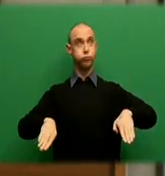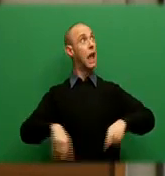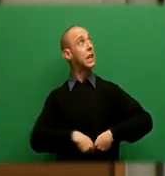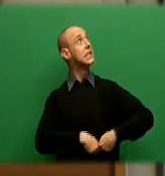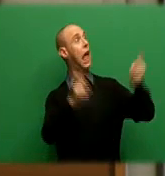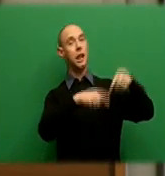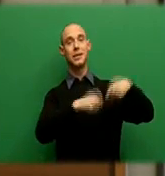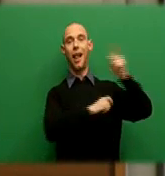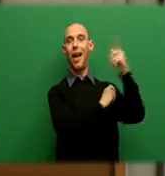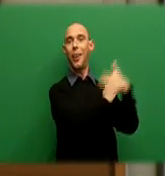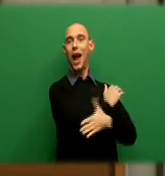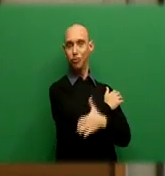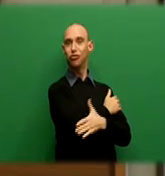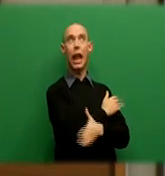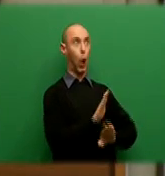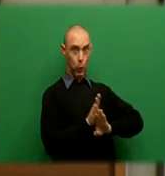of factors are